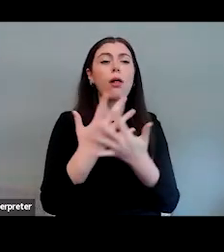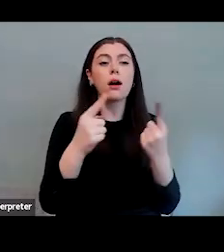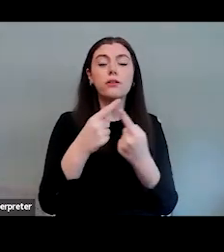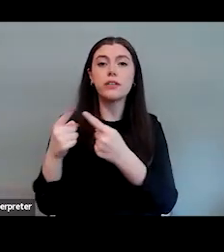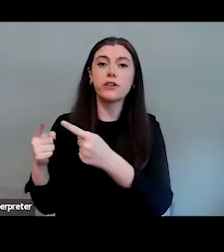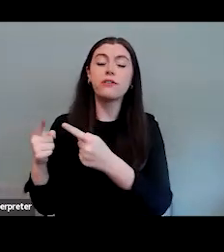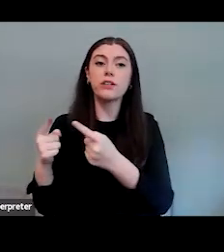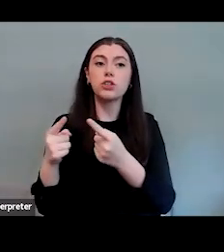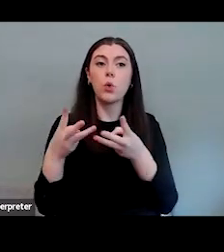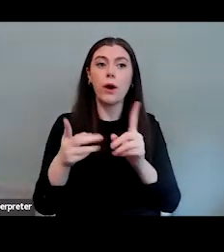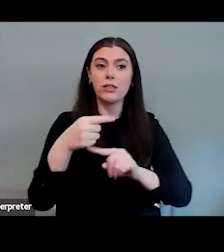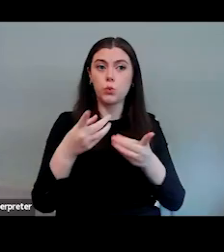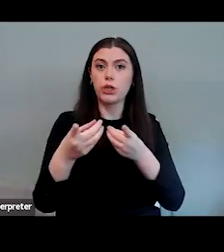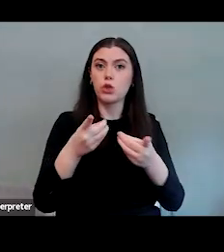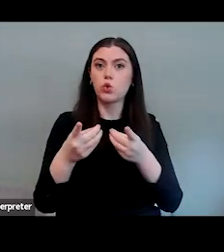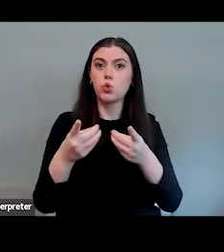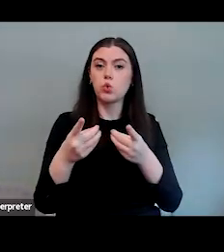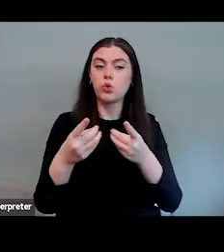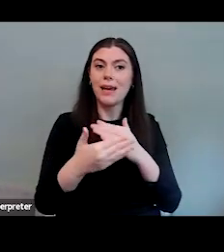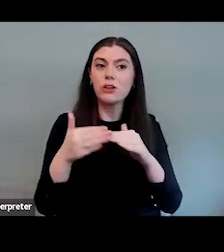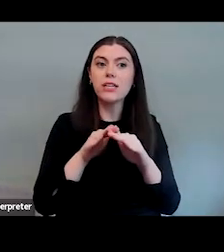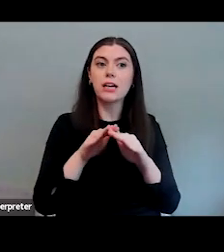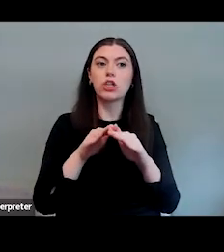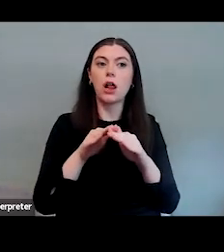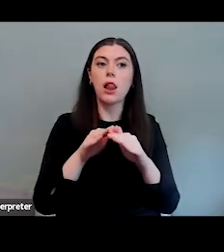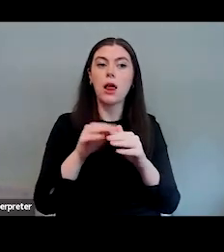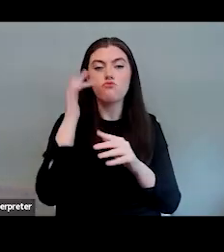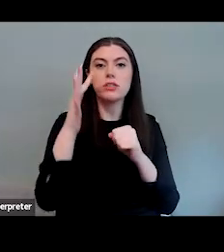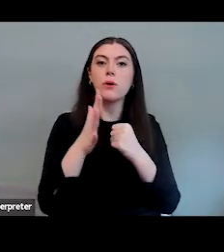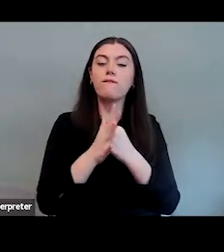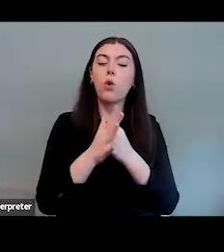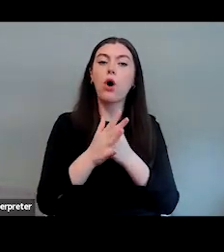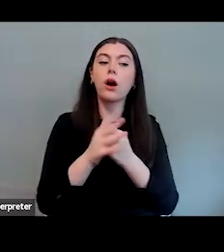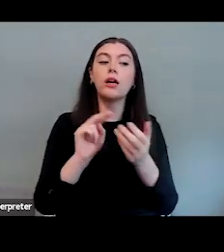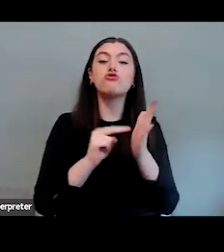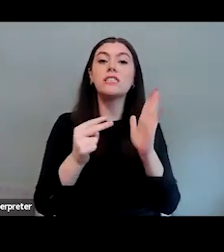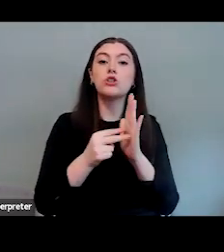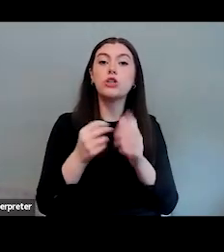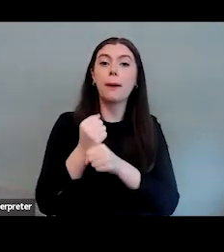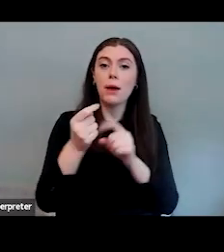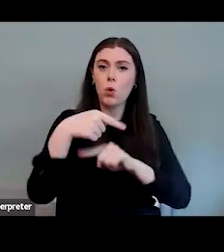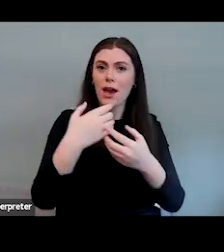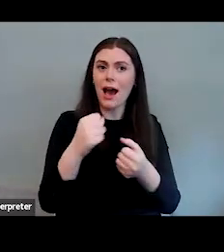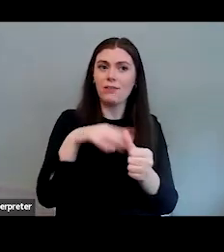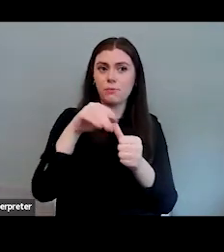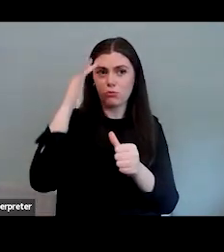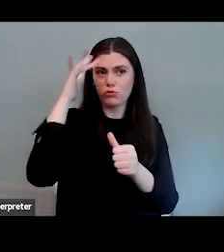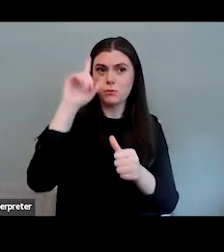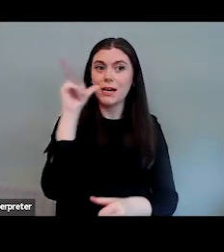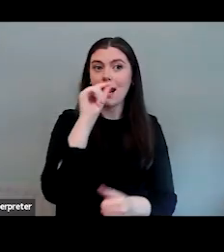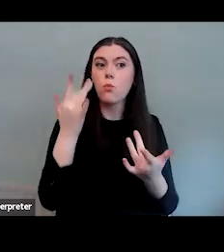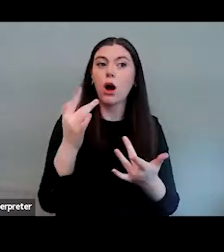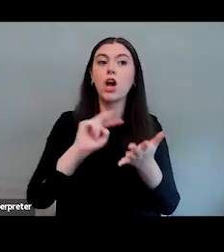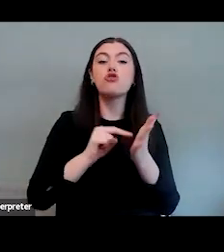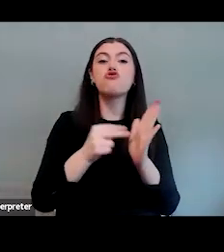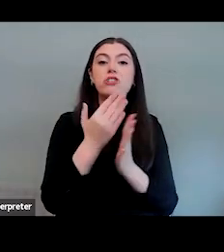do intersectional principle strategic campaigning, we have an especially important principle that we call